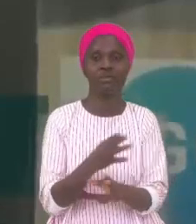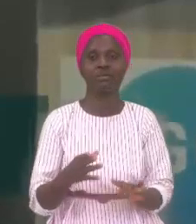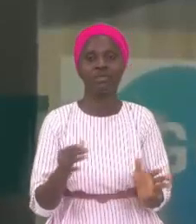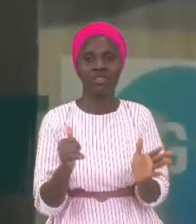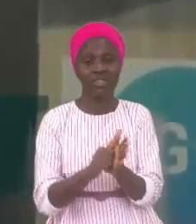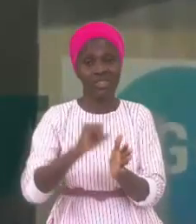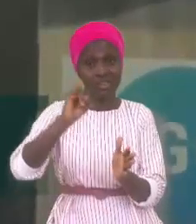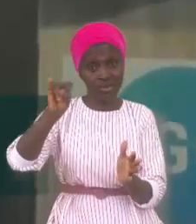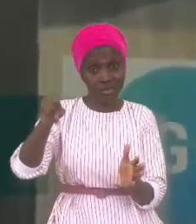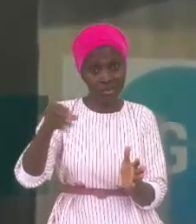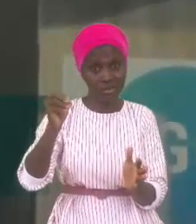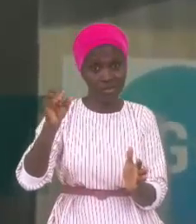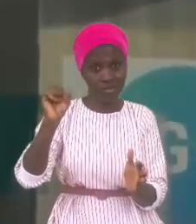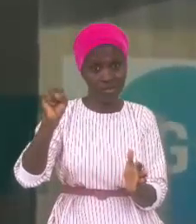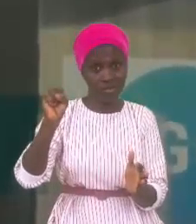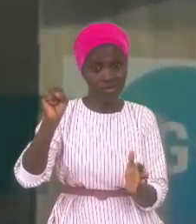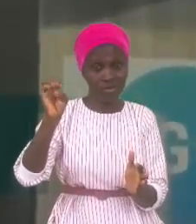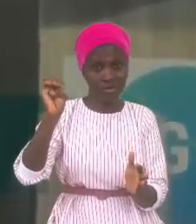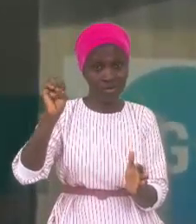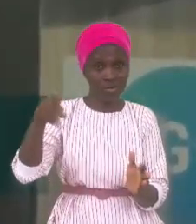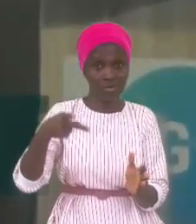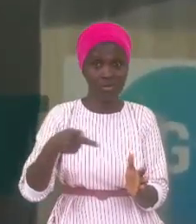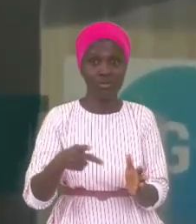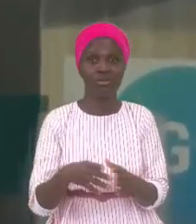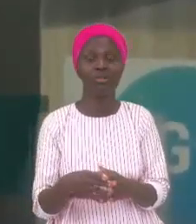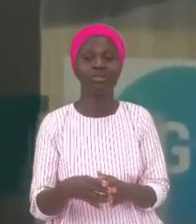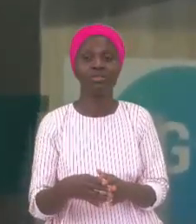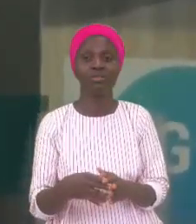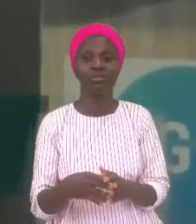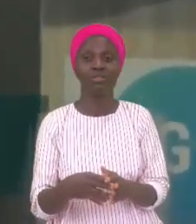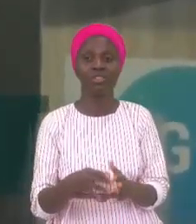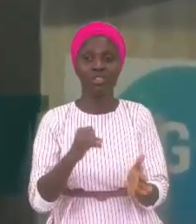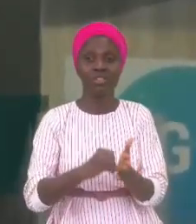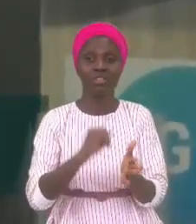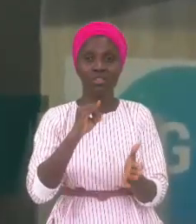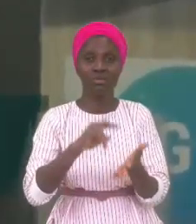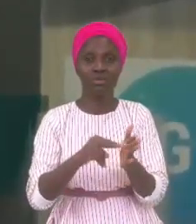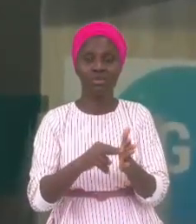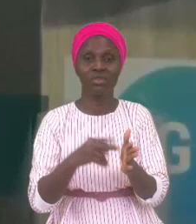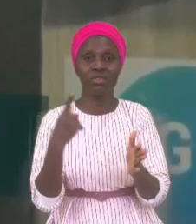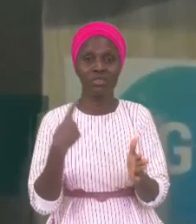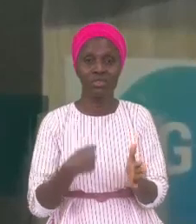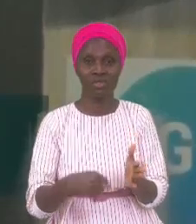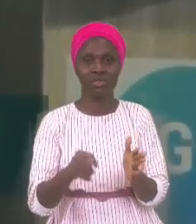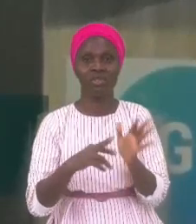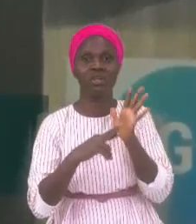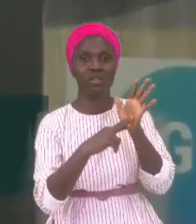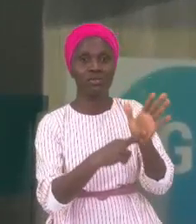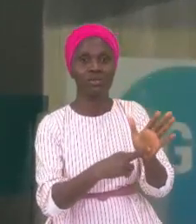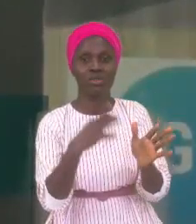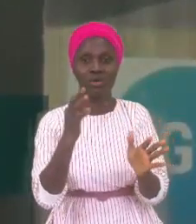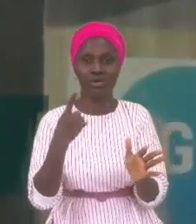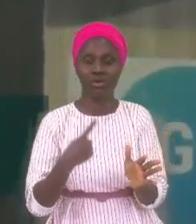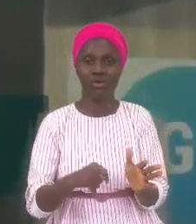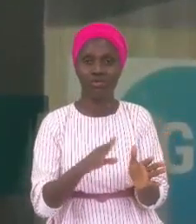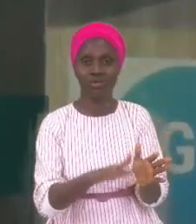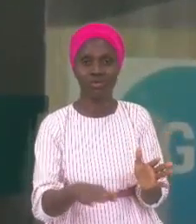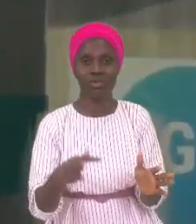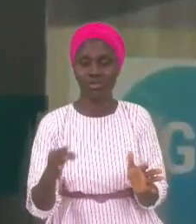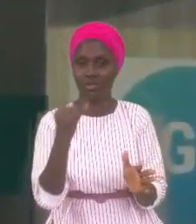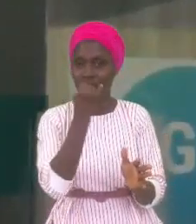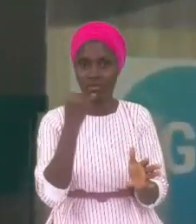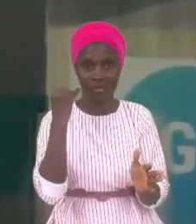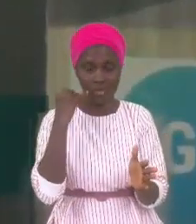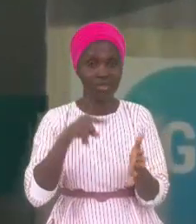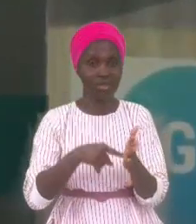of as one person, is the representative of the children of Israel at this time. You lead